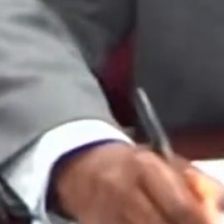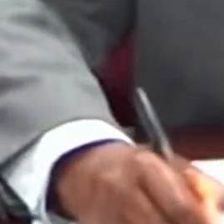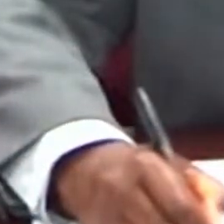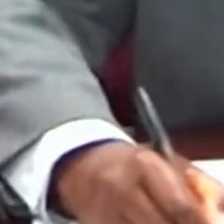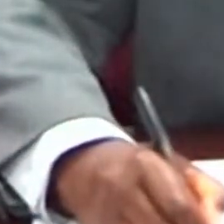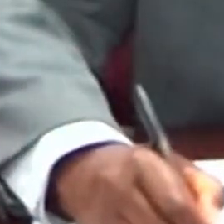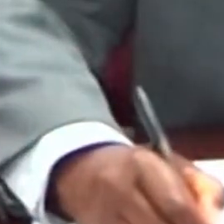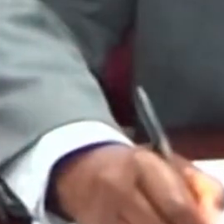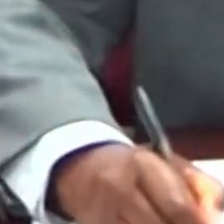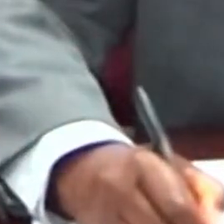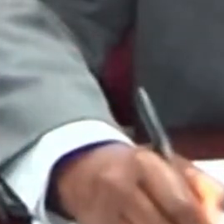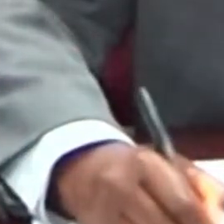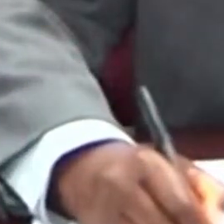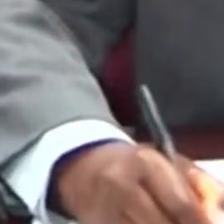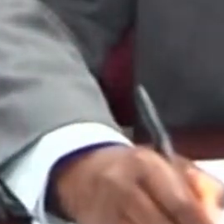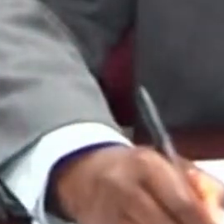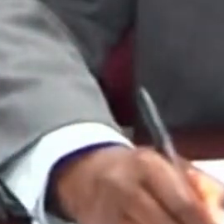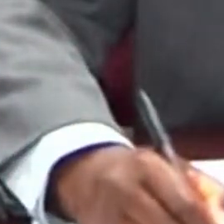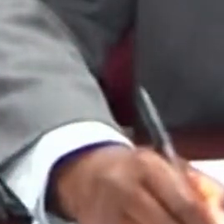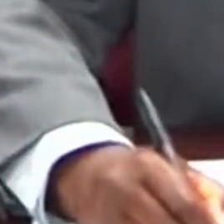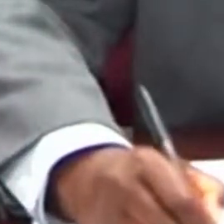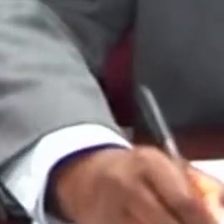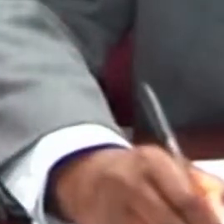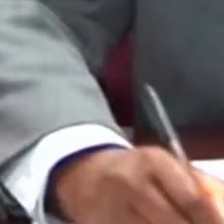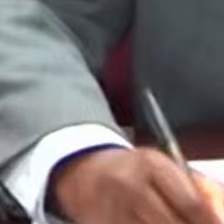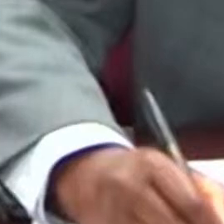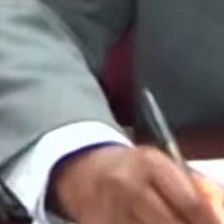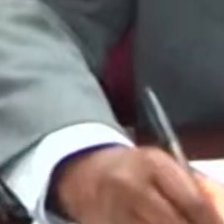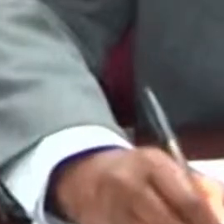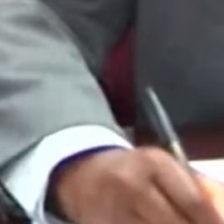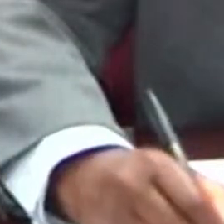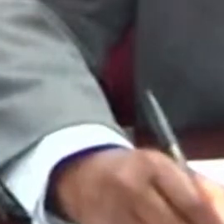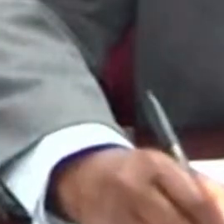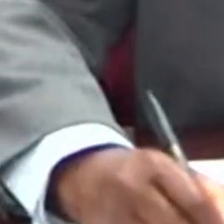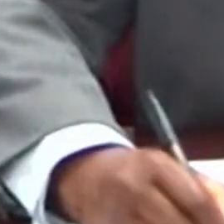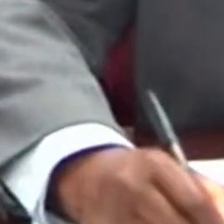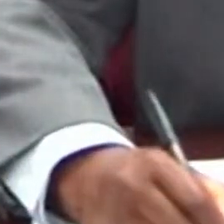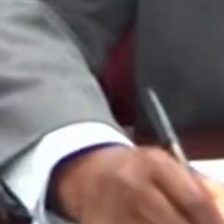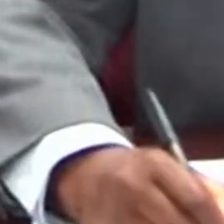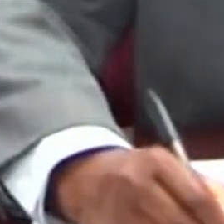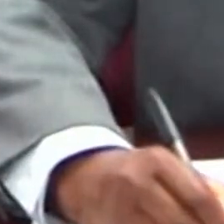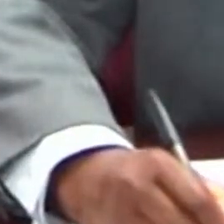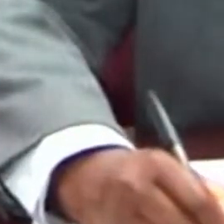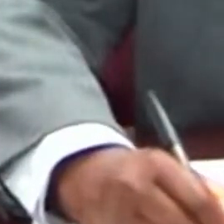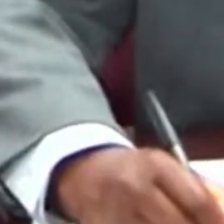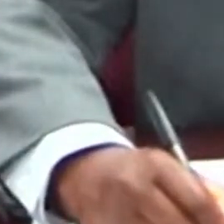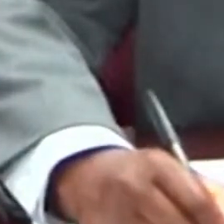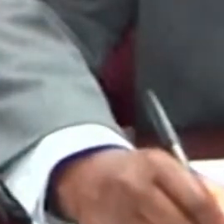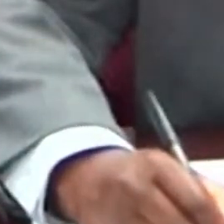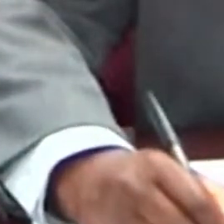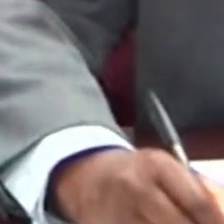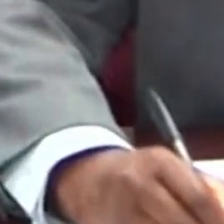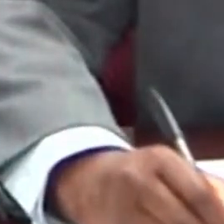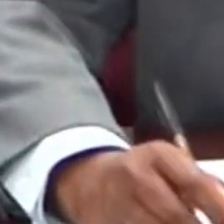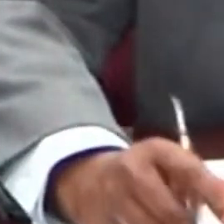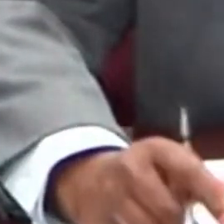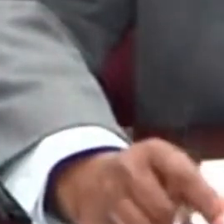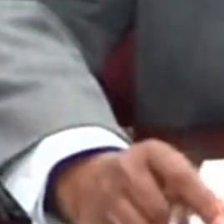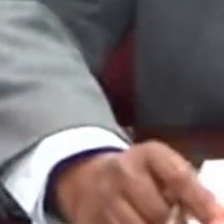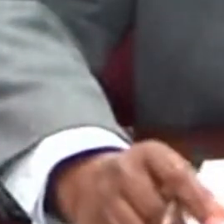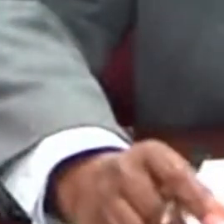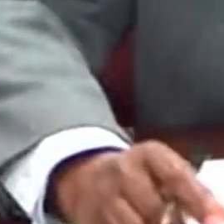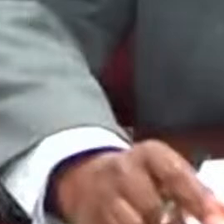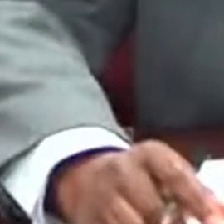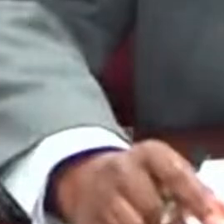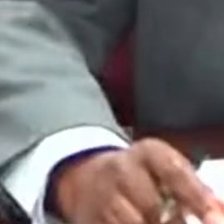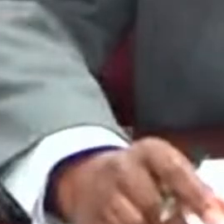that. So if we don't have other places to run to, we may get into some serious trouble. But we